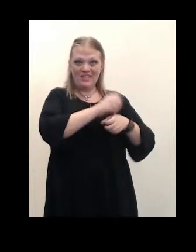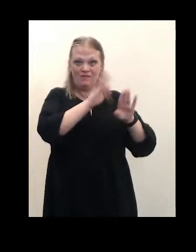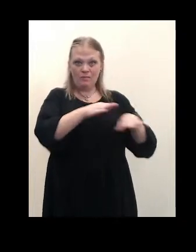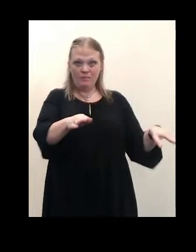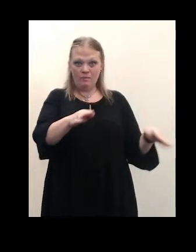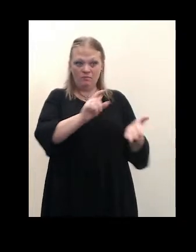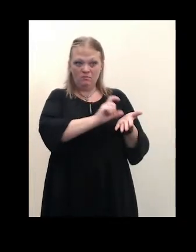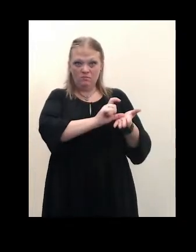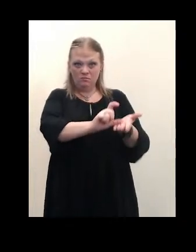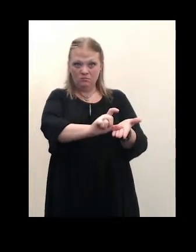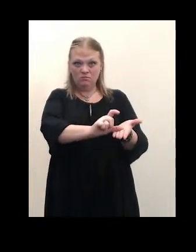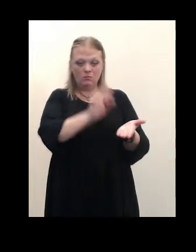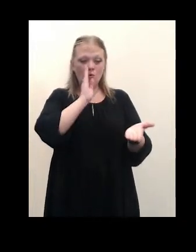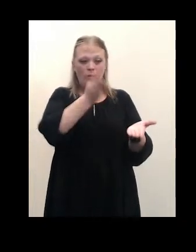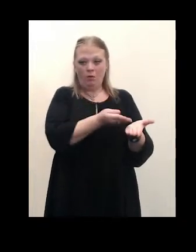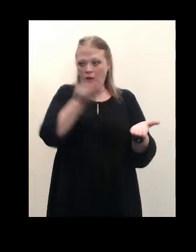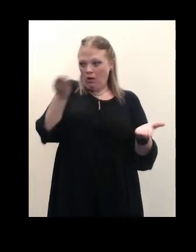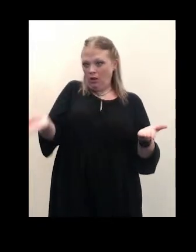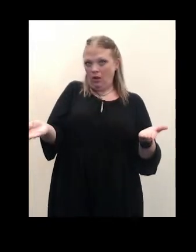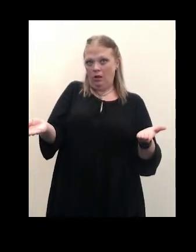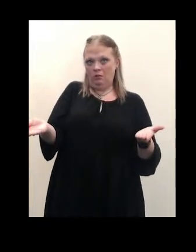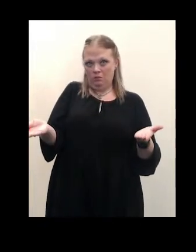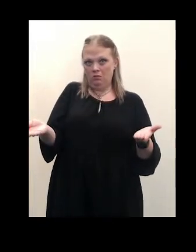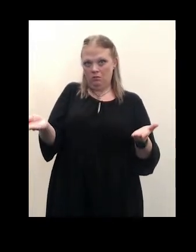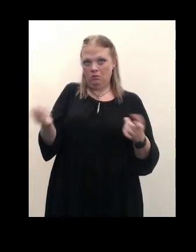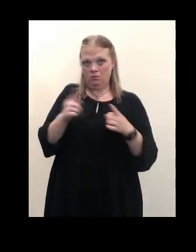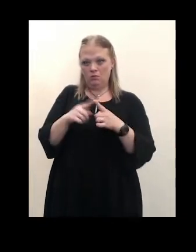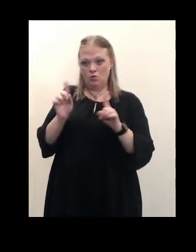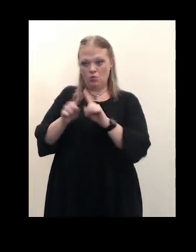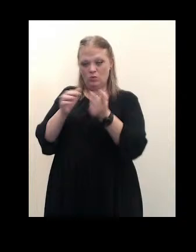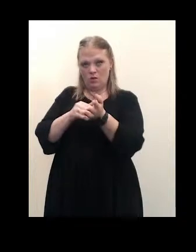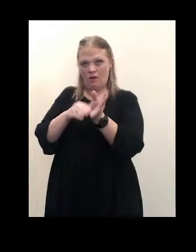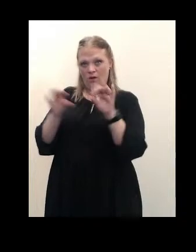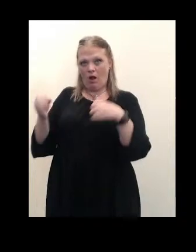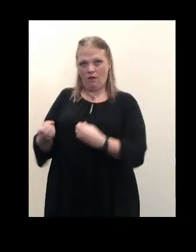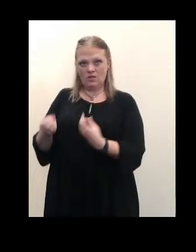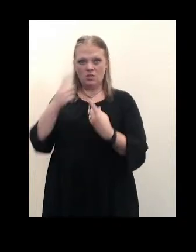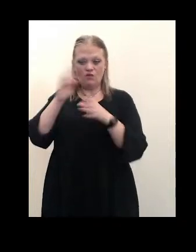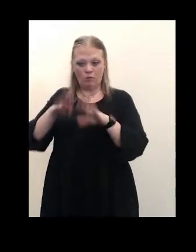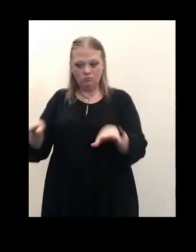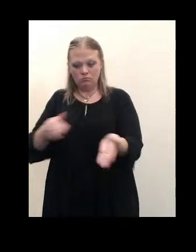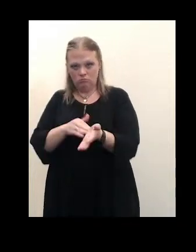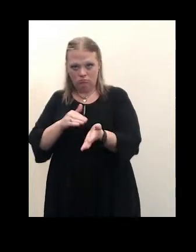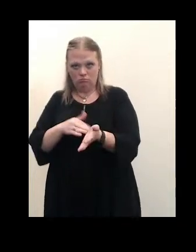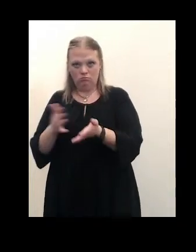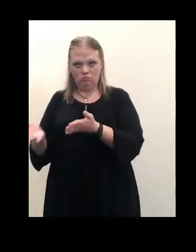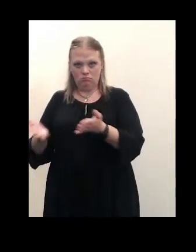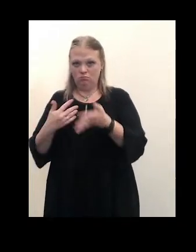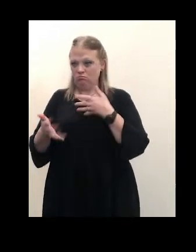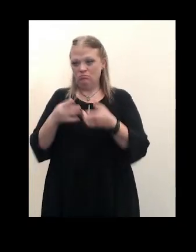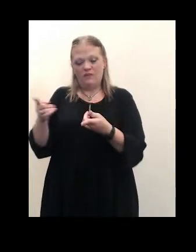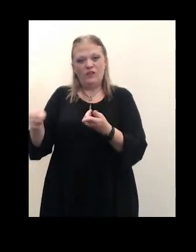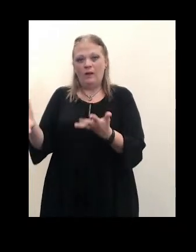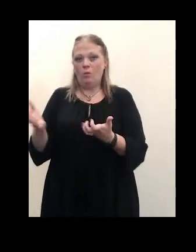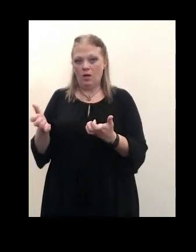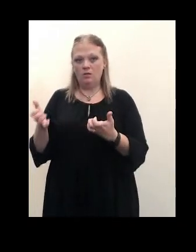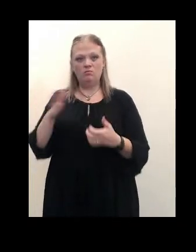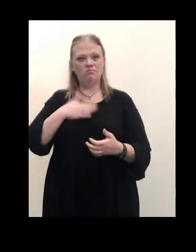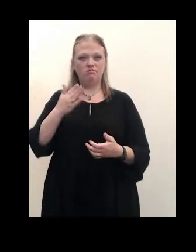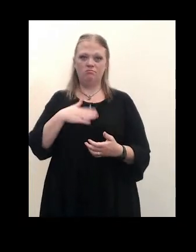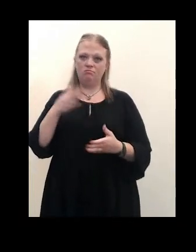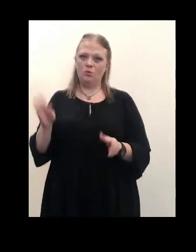the pediatric and adult offices that see kids as whatever they want. We're happy to